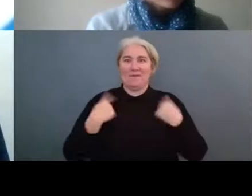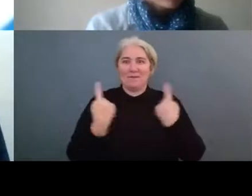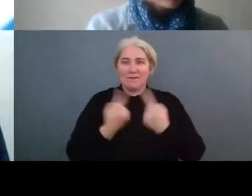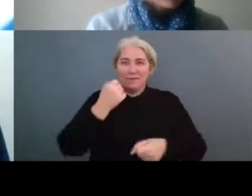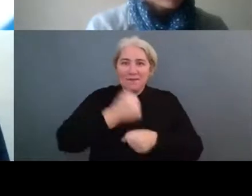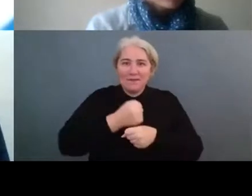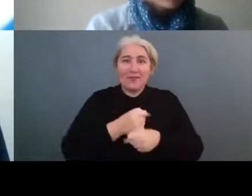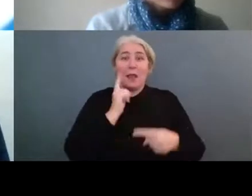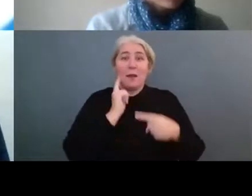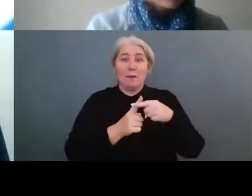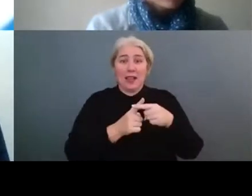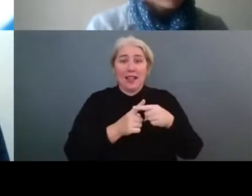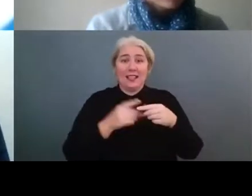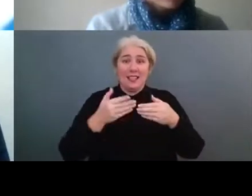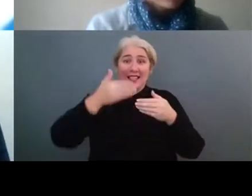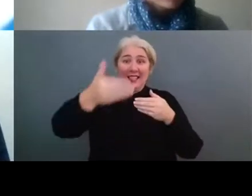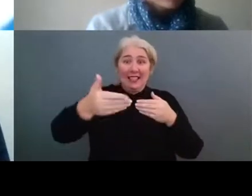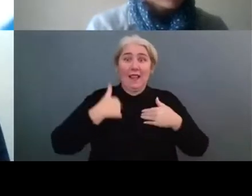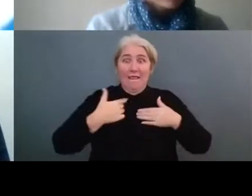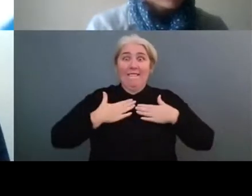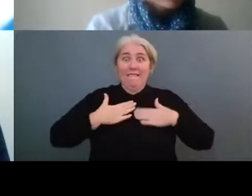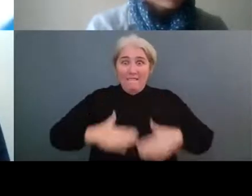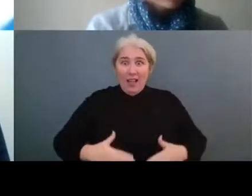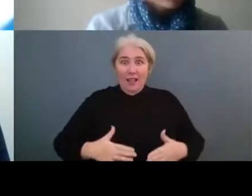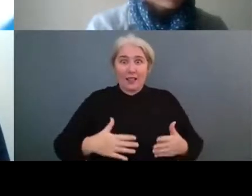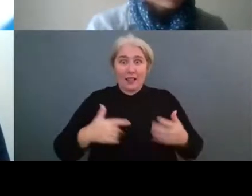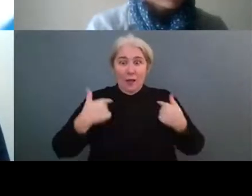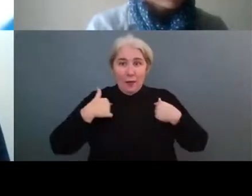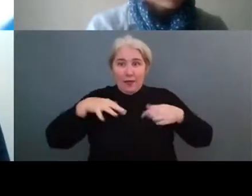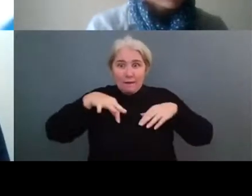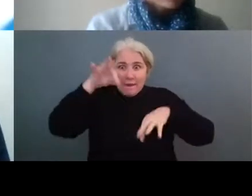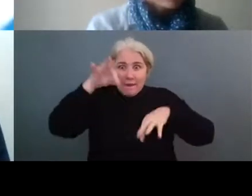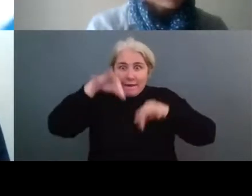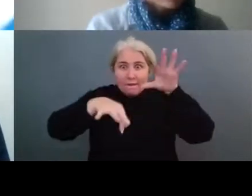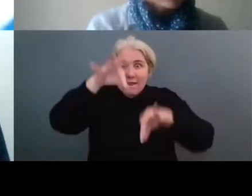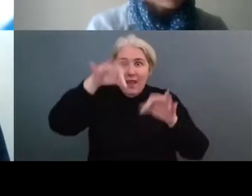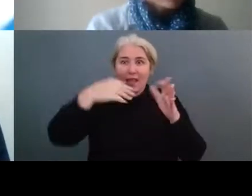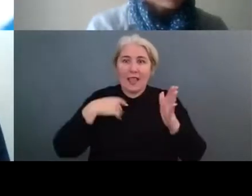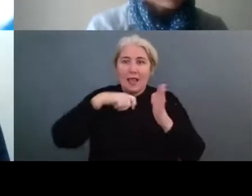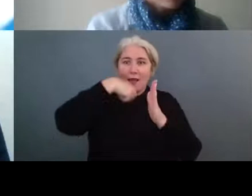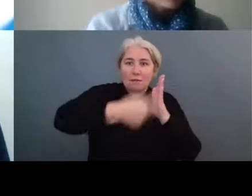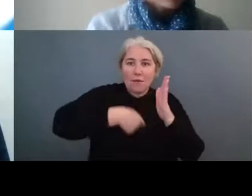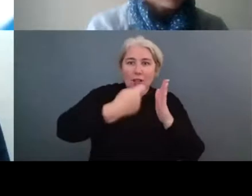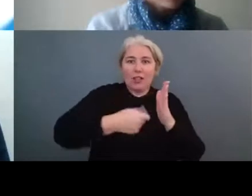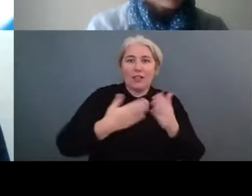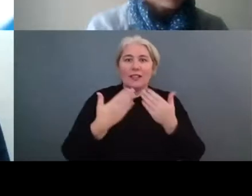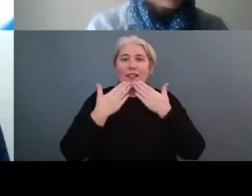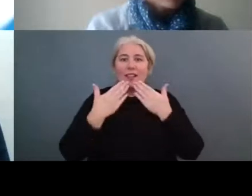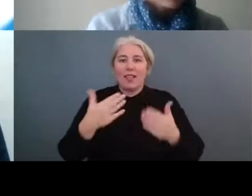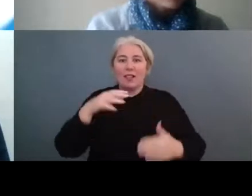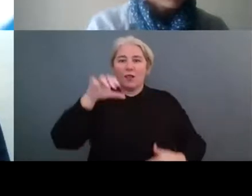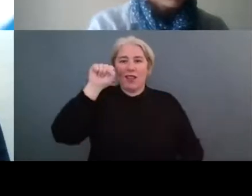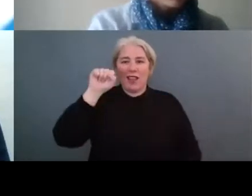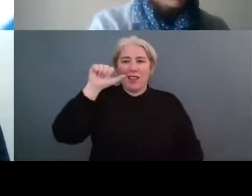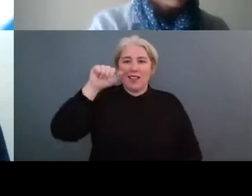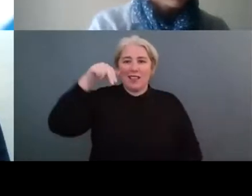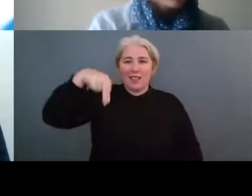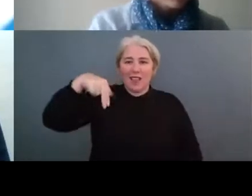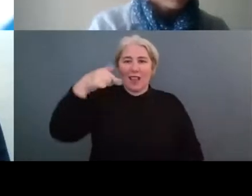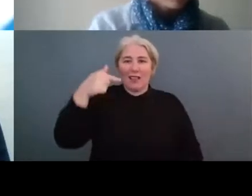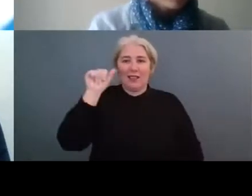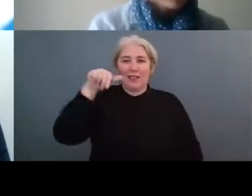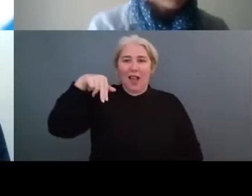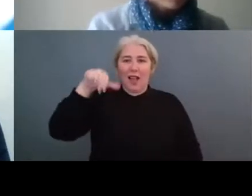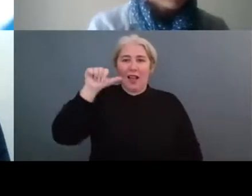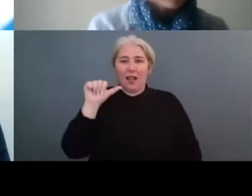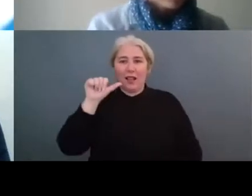to implement few of the actions that have been identified thanks to Sant'Anna Institute with our manager